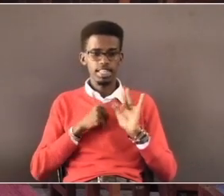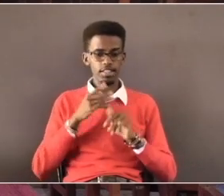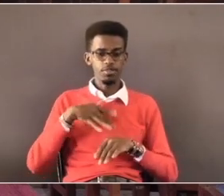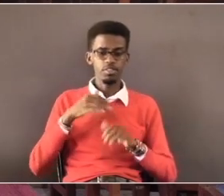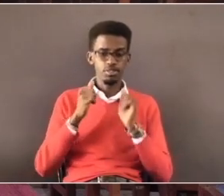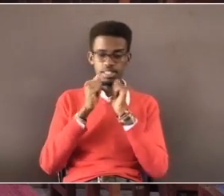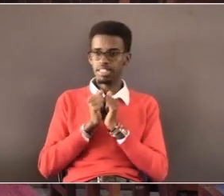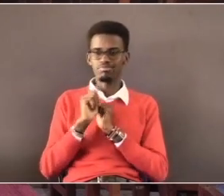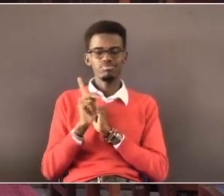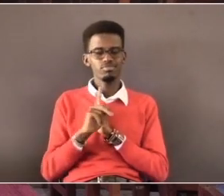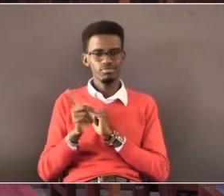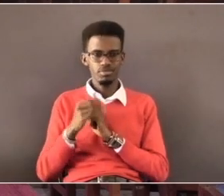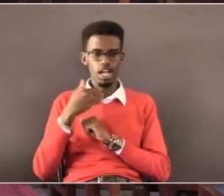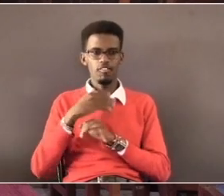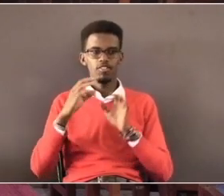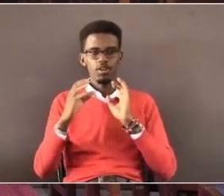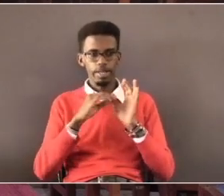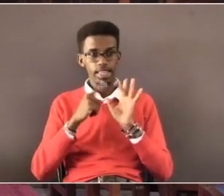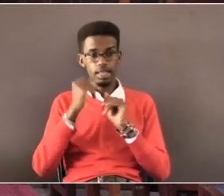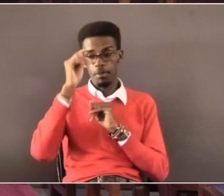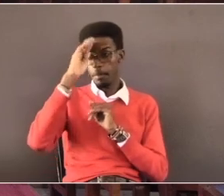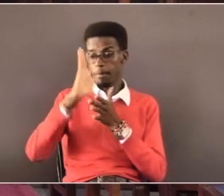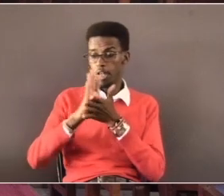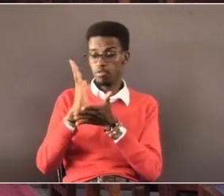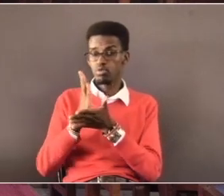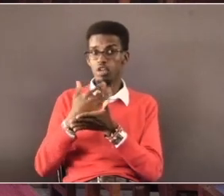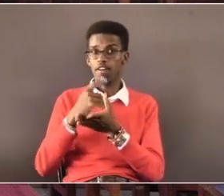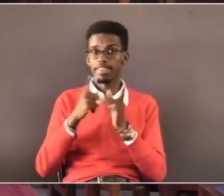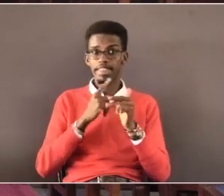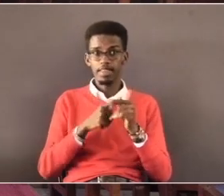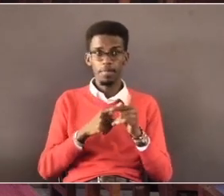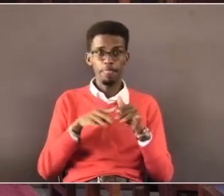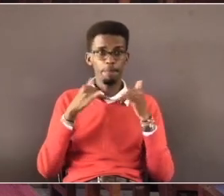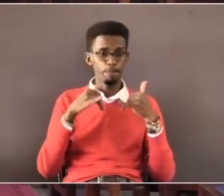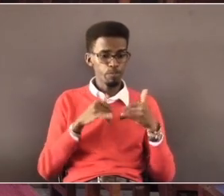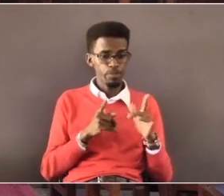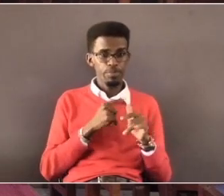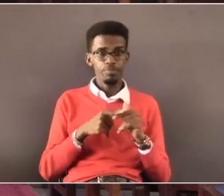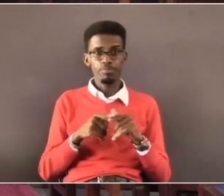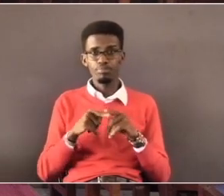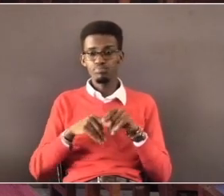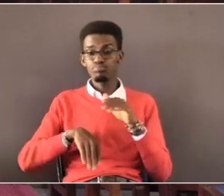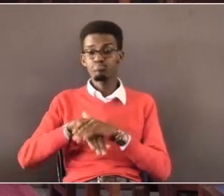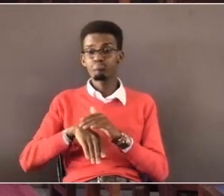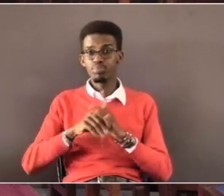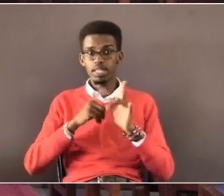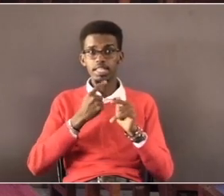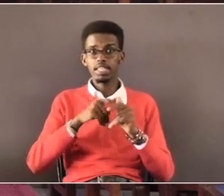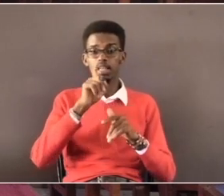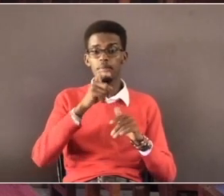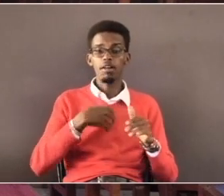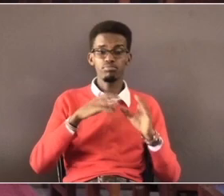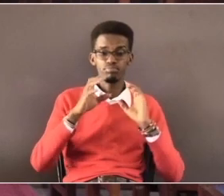together. Mm-mm. Have conversation. And I believe there are certain games, like the way you have board games, you have